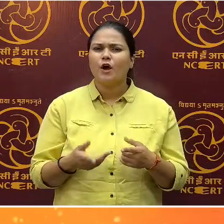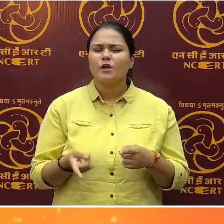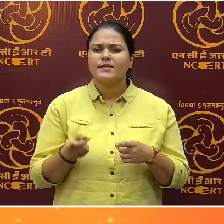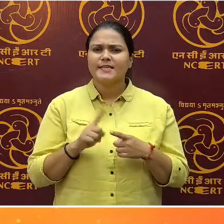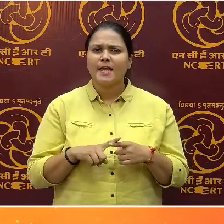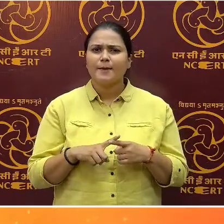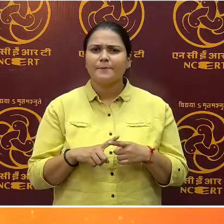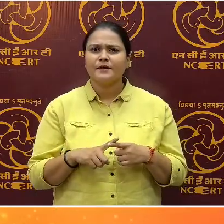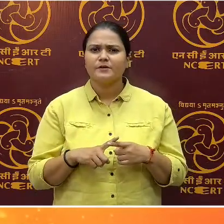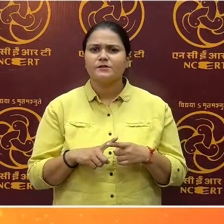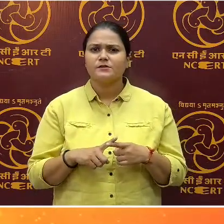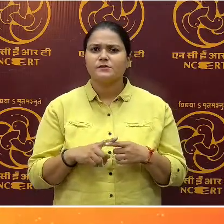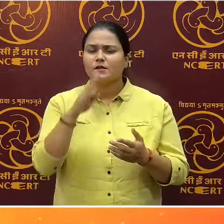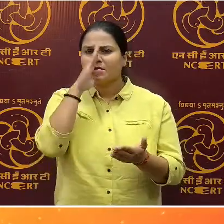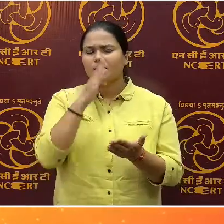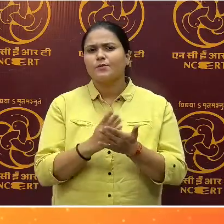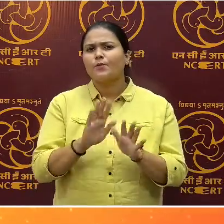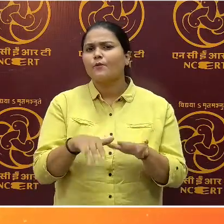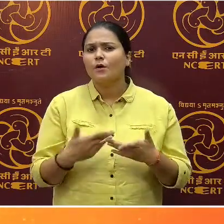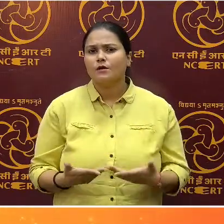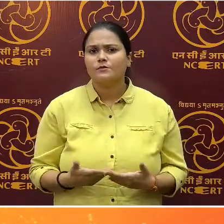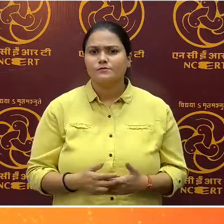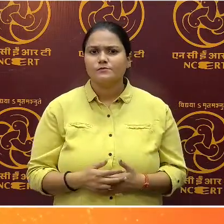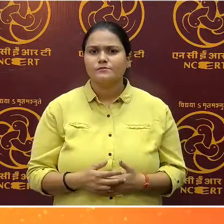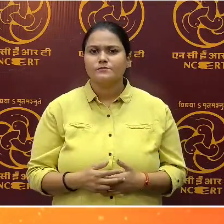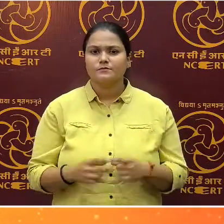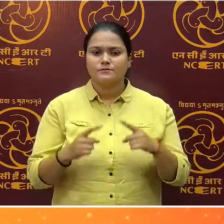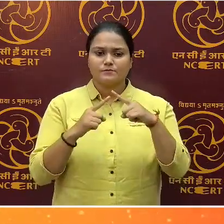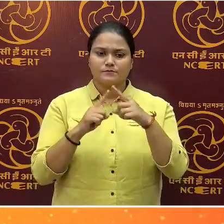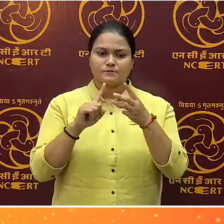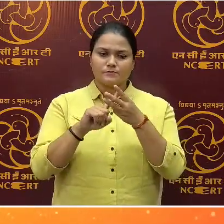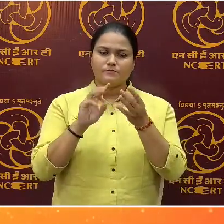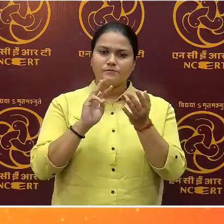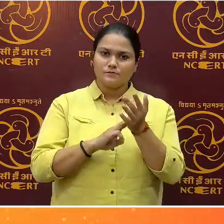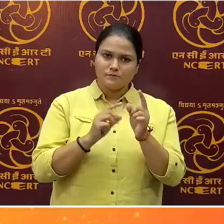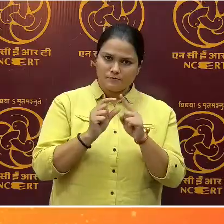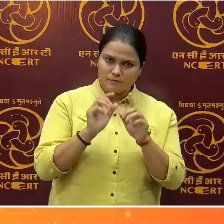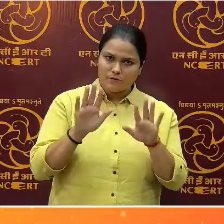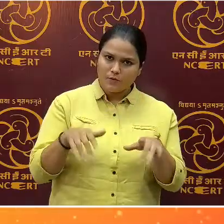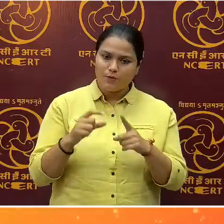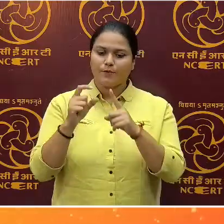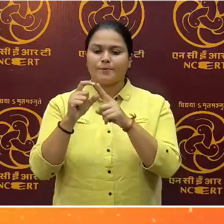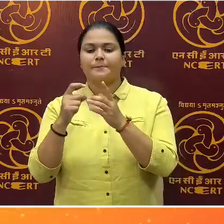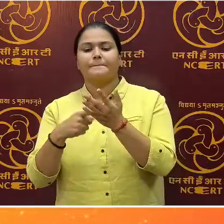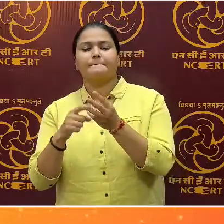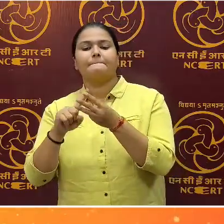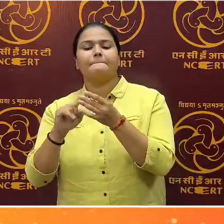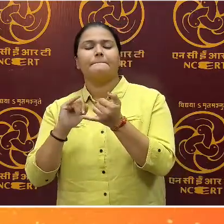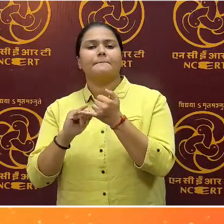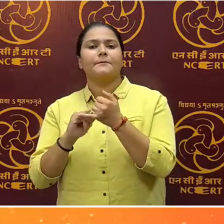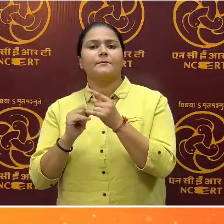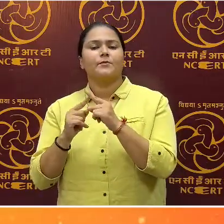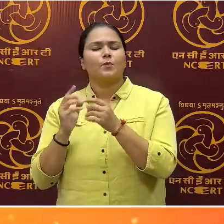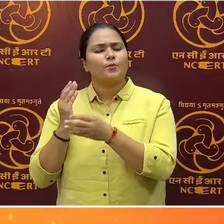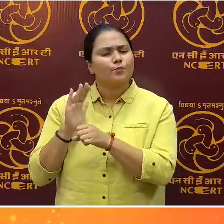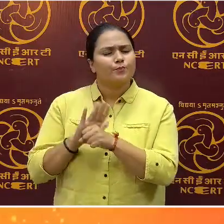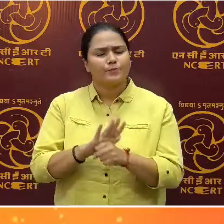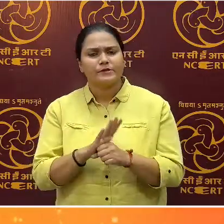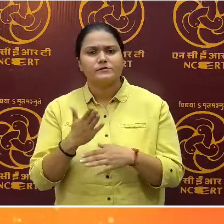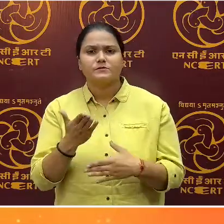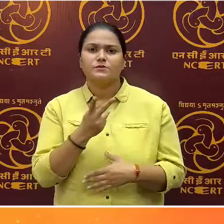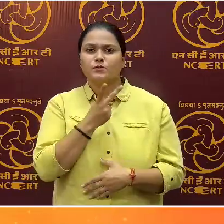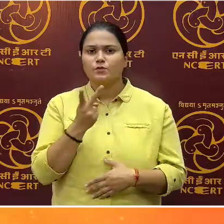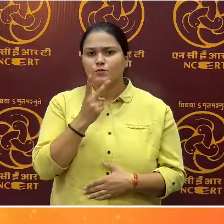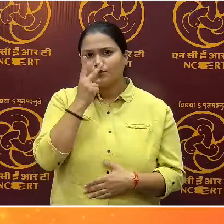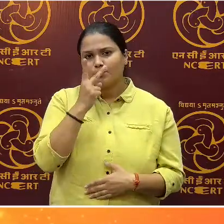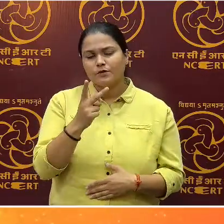this depends on? Yes. So, temperature and pressure has their own variations over density. So, we have seen that